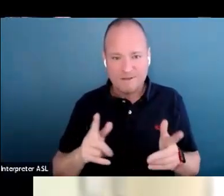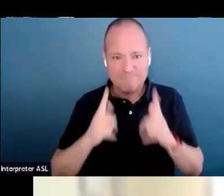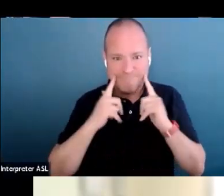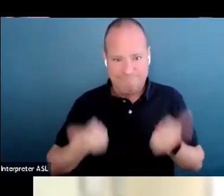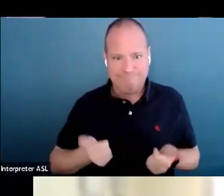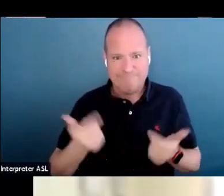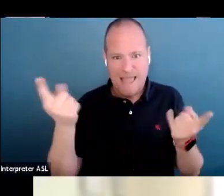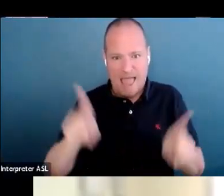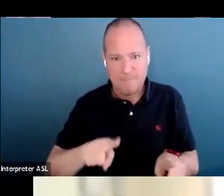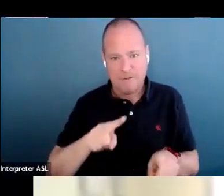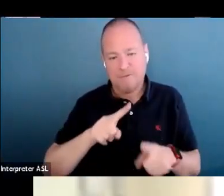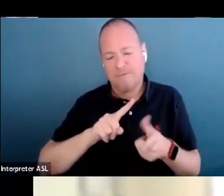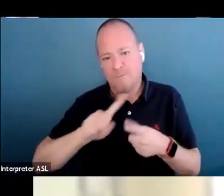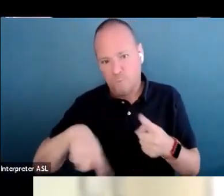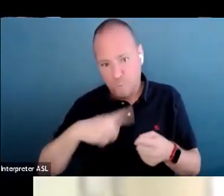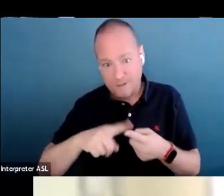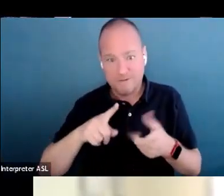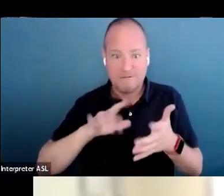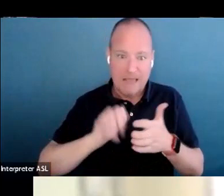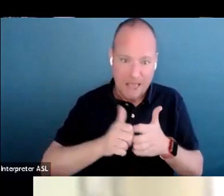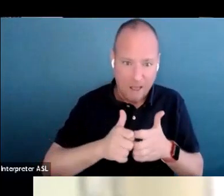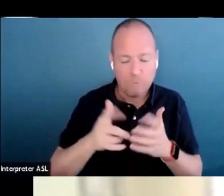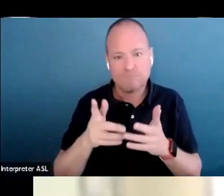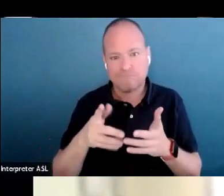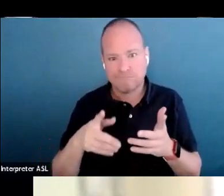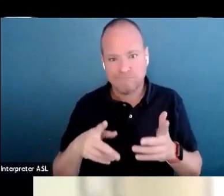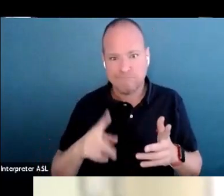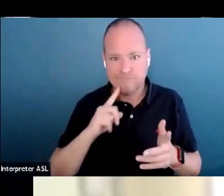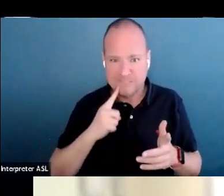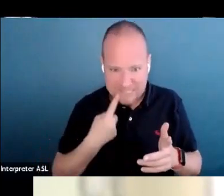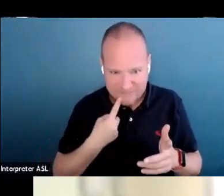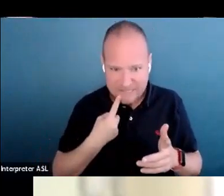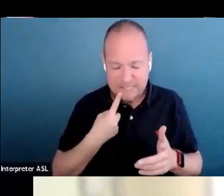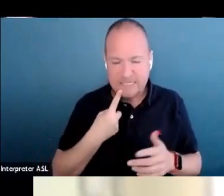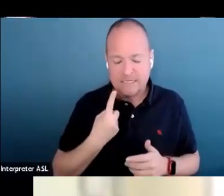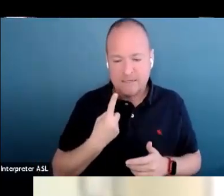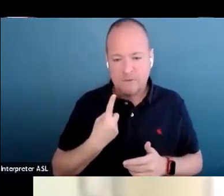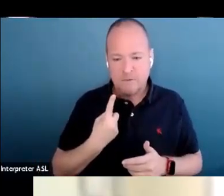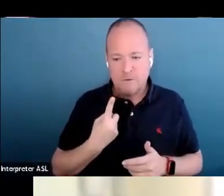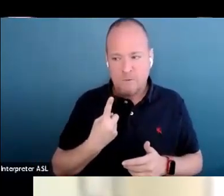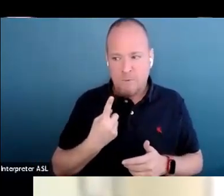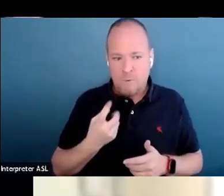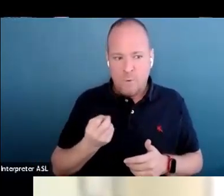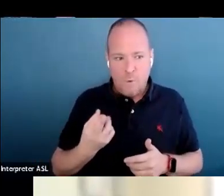when they got it, and how significant or how